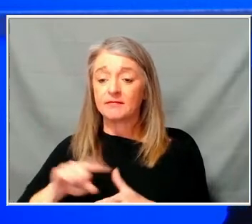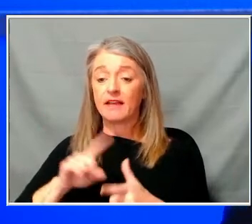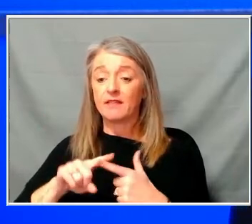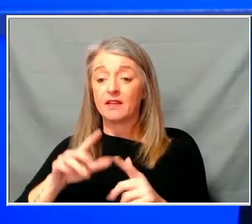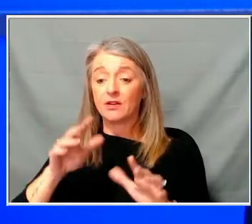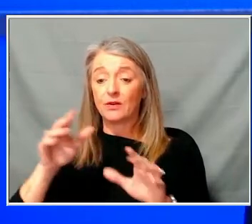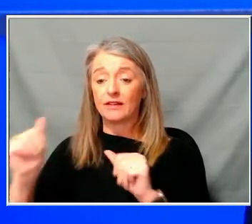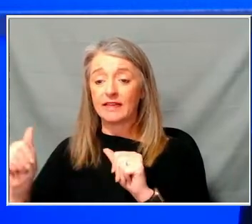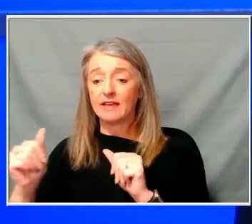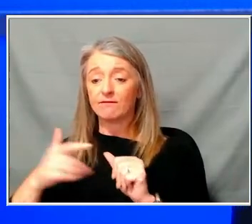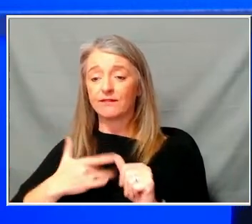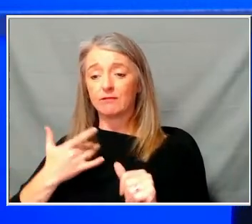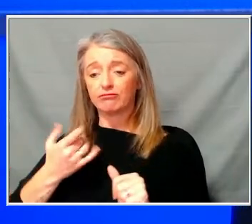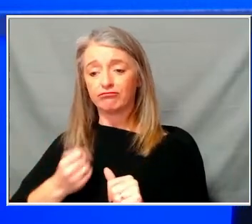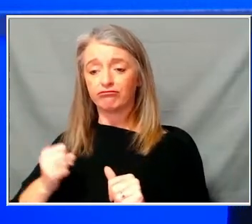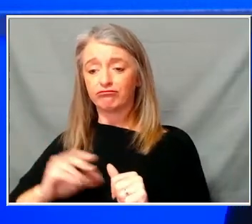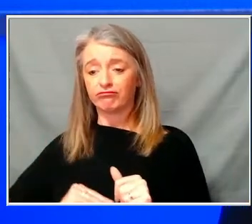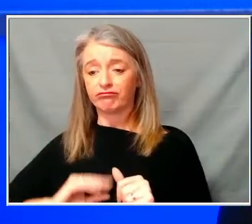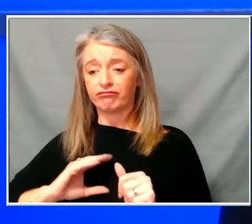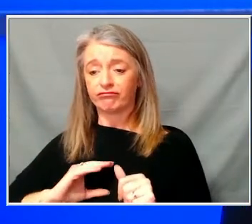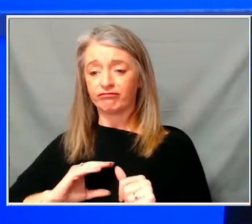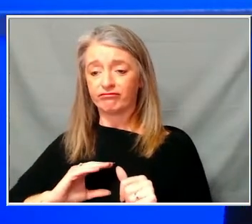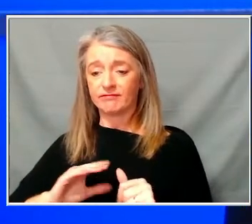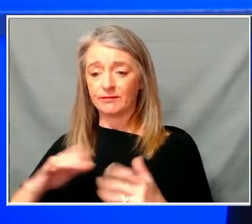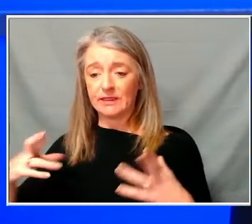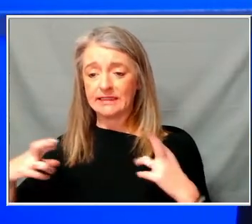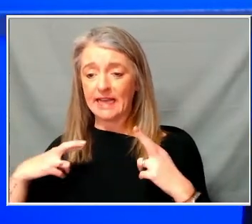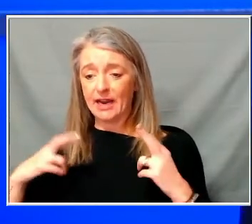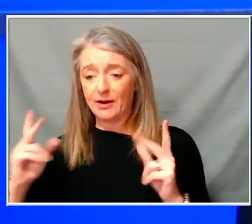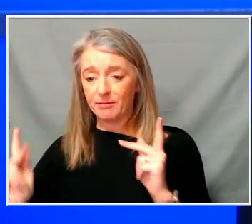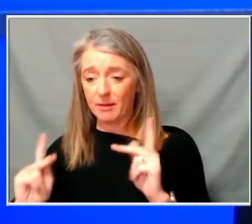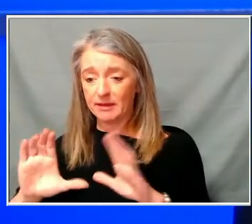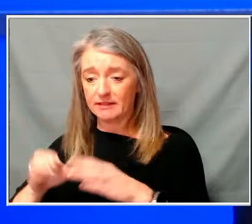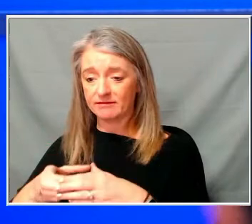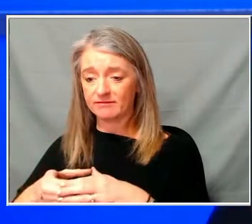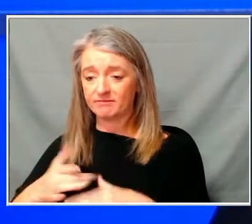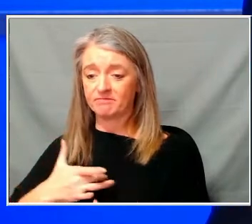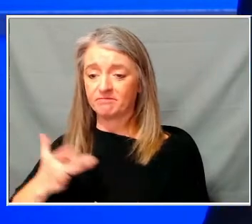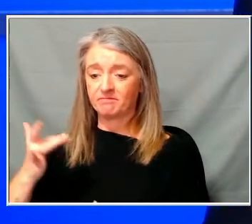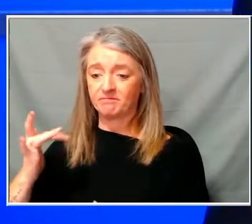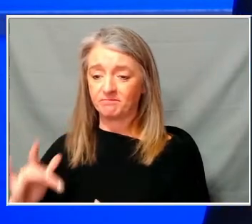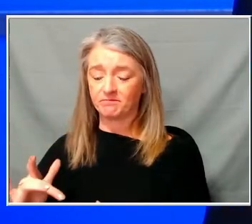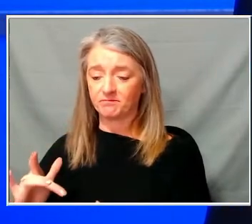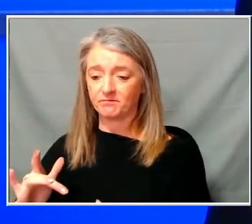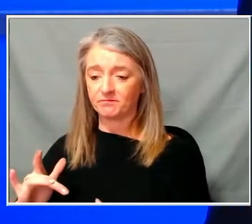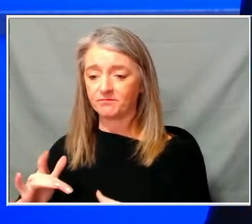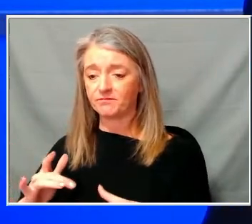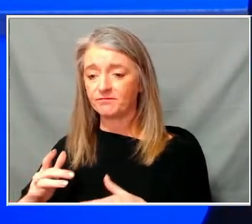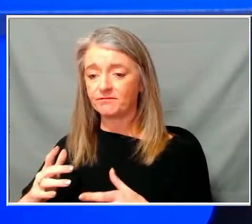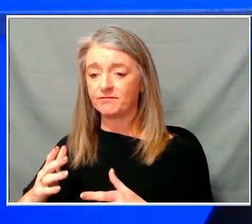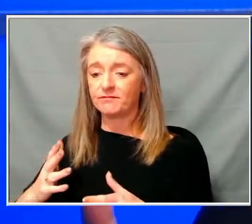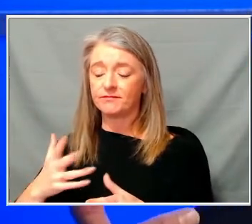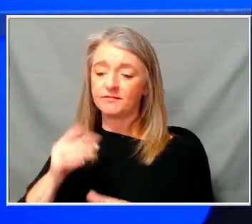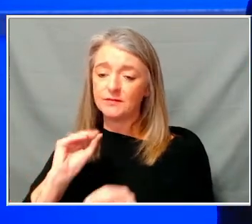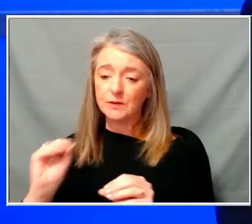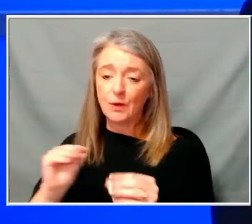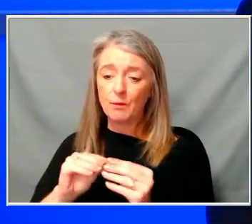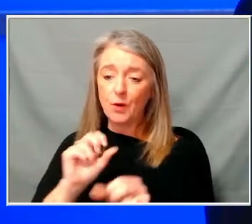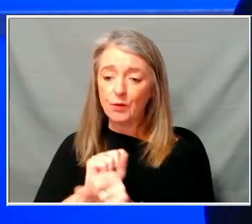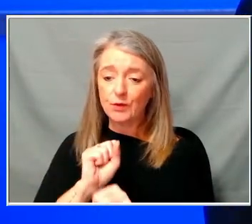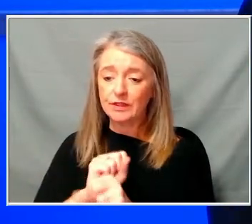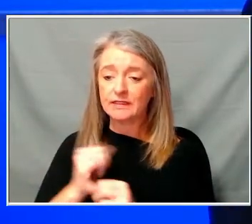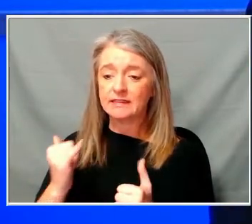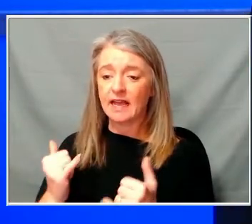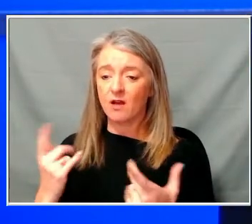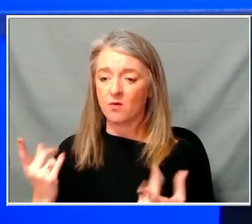head a little higher. And in the retiree population, it's this sense of a loss of a career, and it's like, well, now